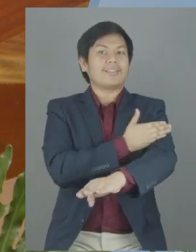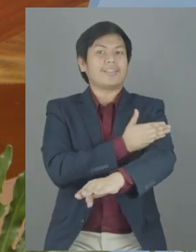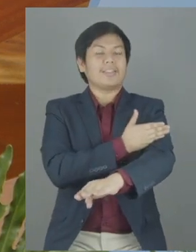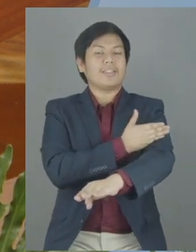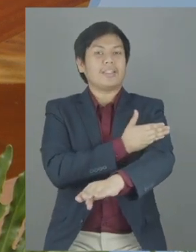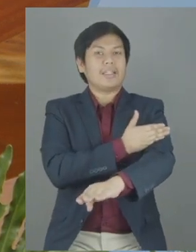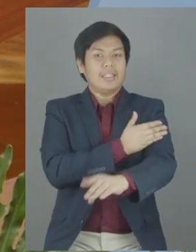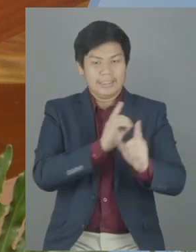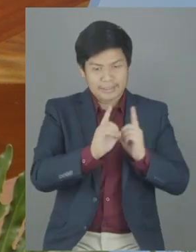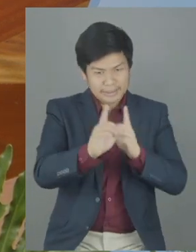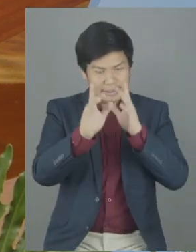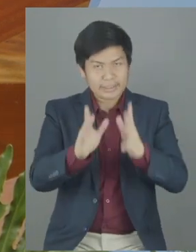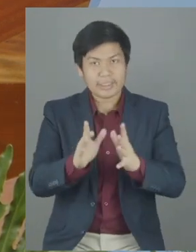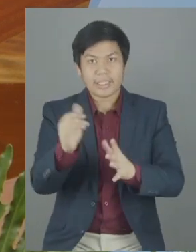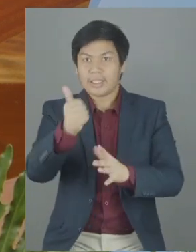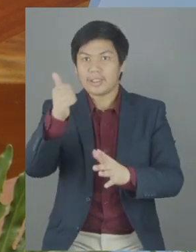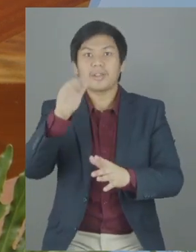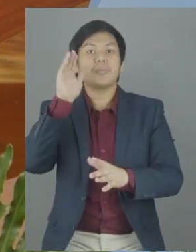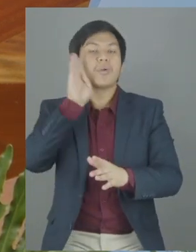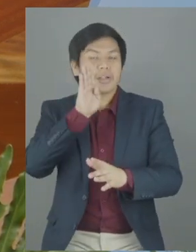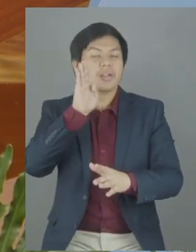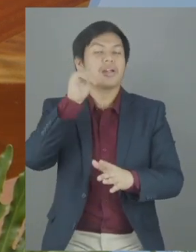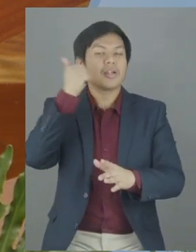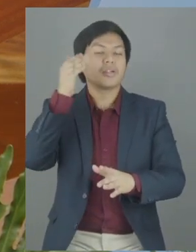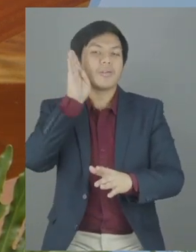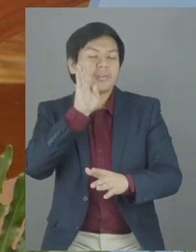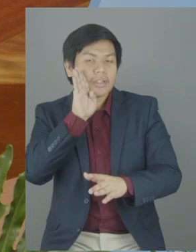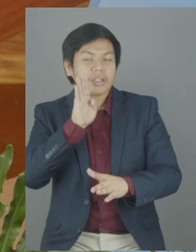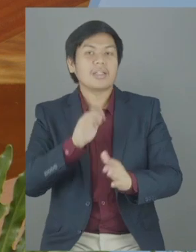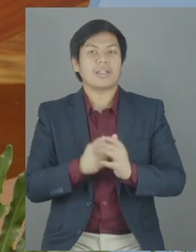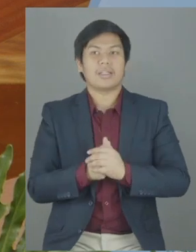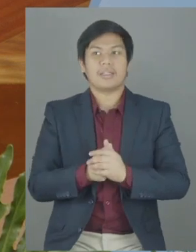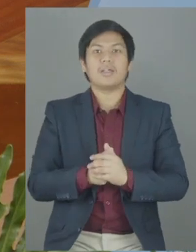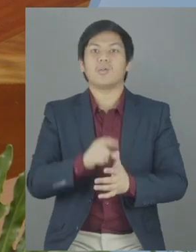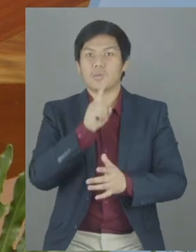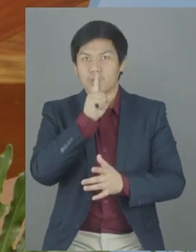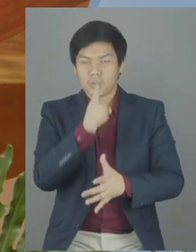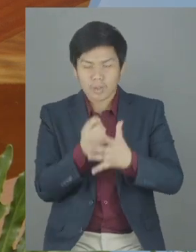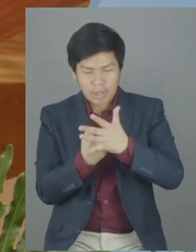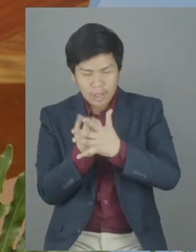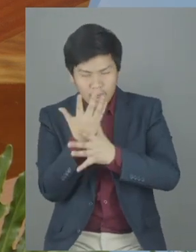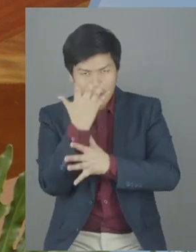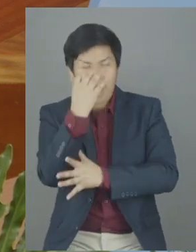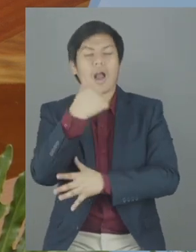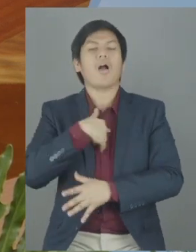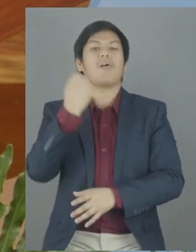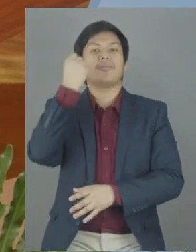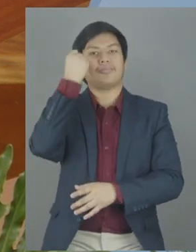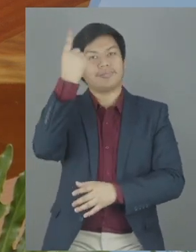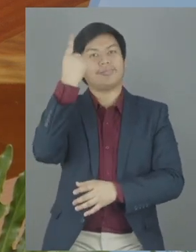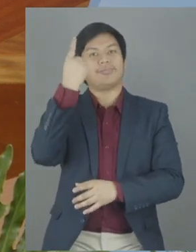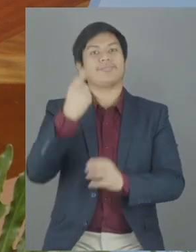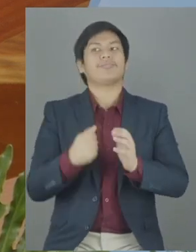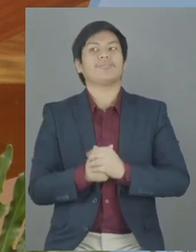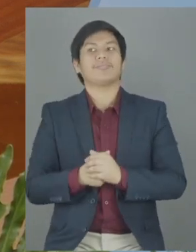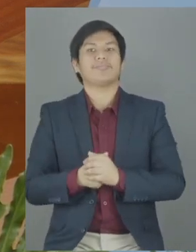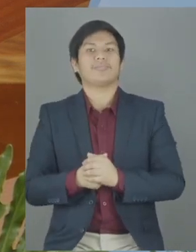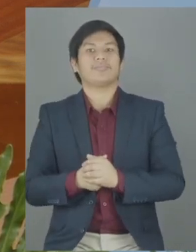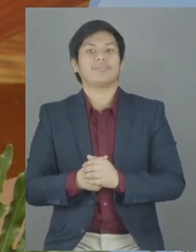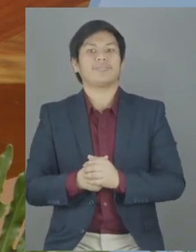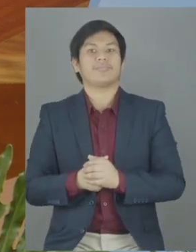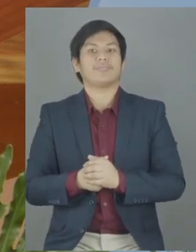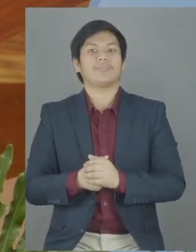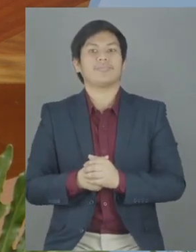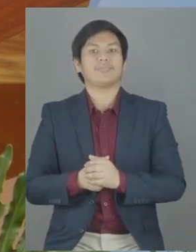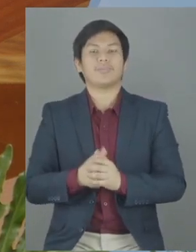that kuya and another kuya and another kuya, and slowly but surely I understood. And, you know,